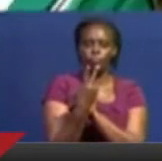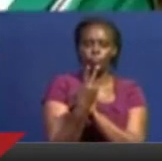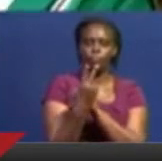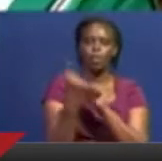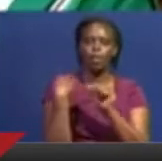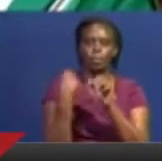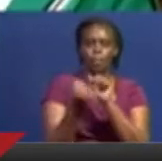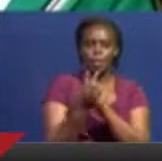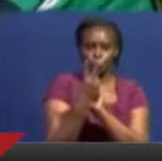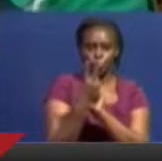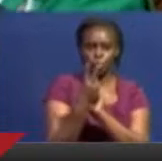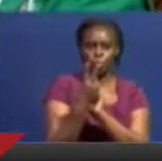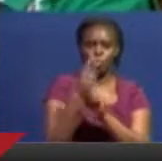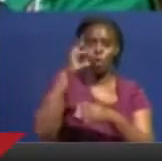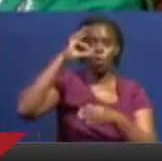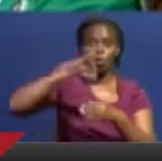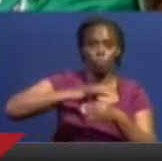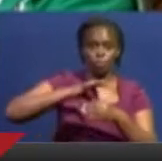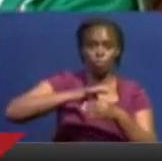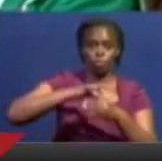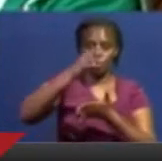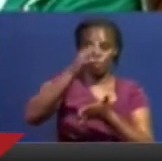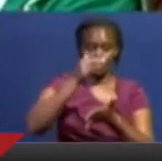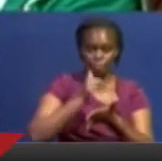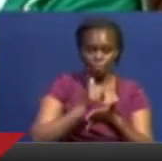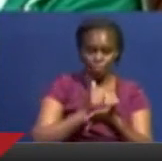Order number 12, voting on the